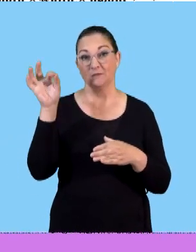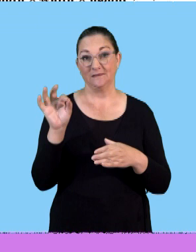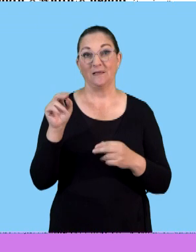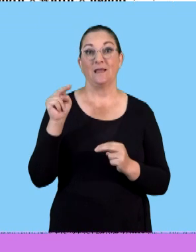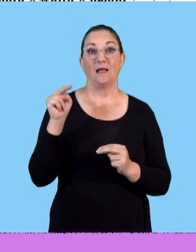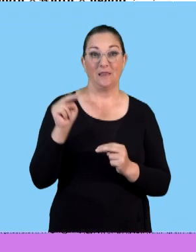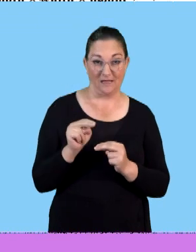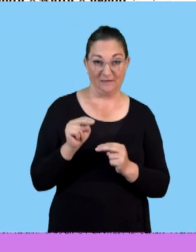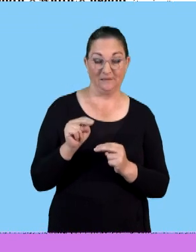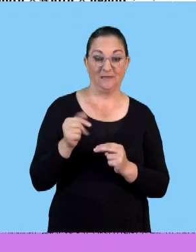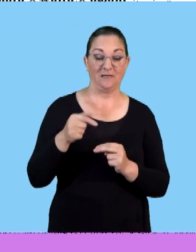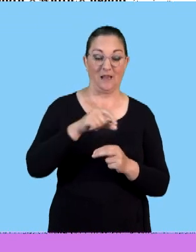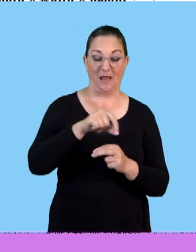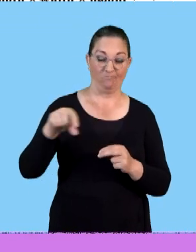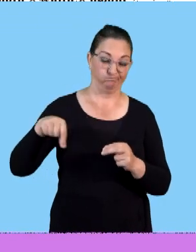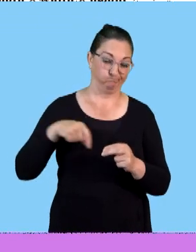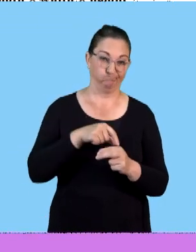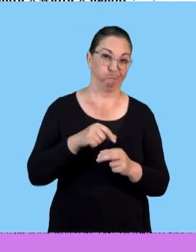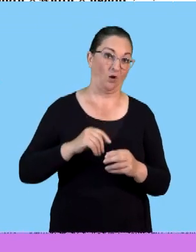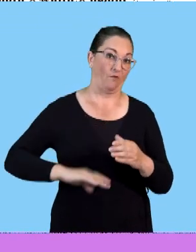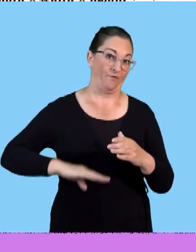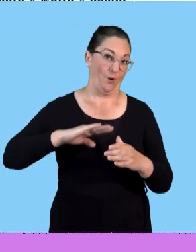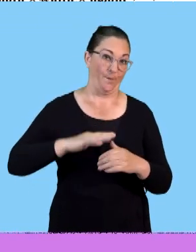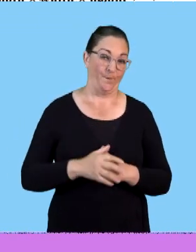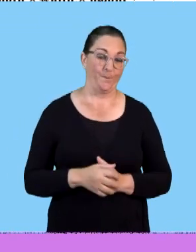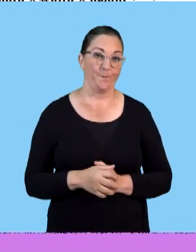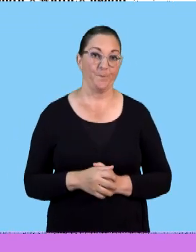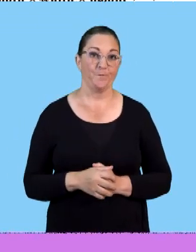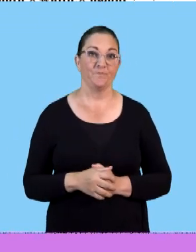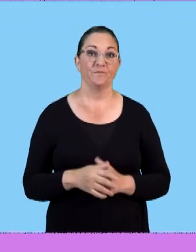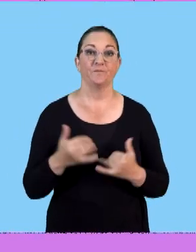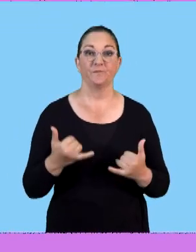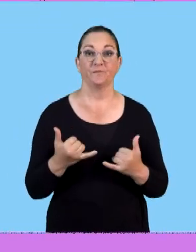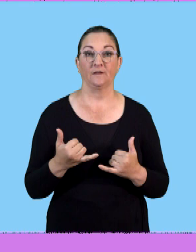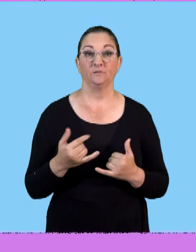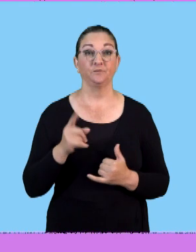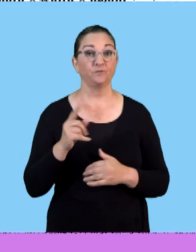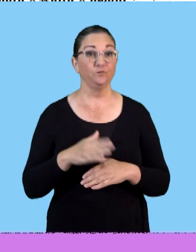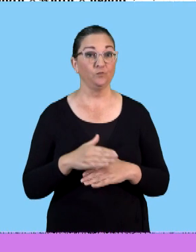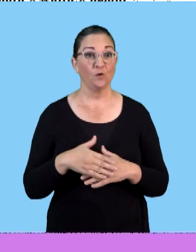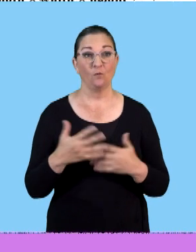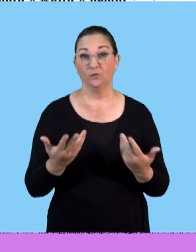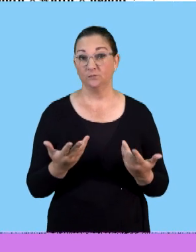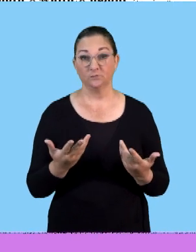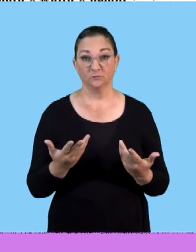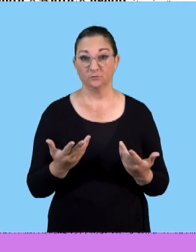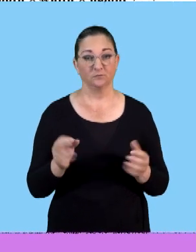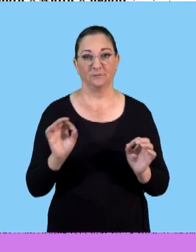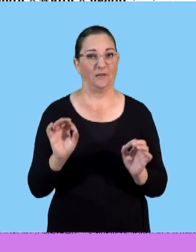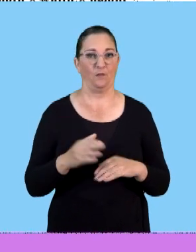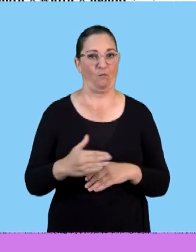9.36% less than the outside volume. Okay, right, so what else is given here? Okay,